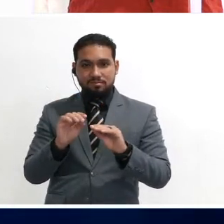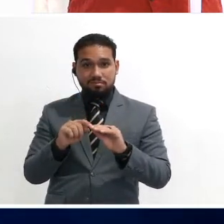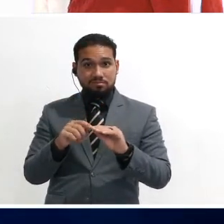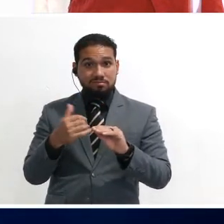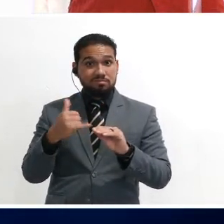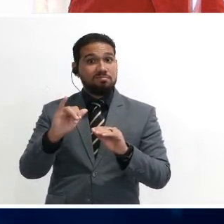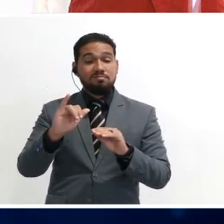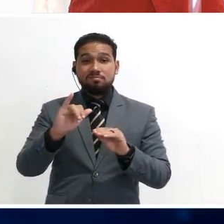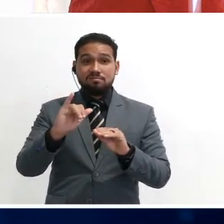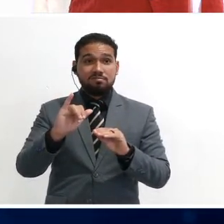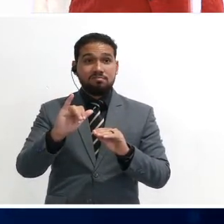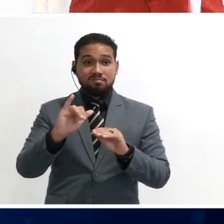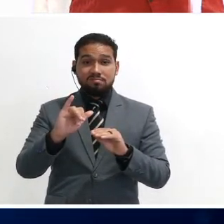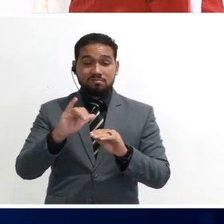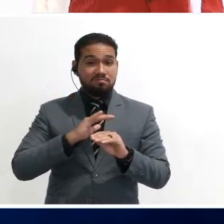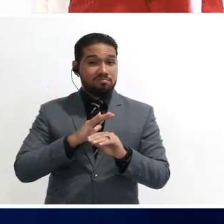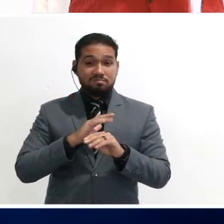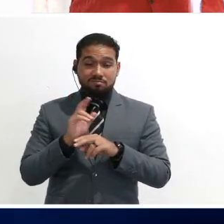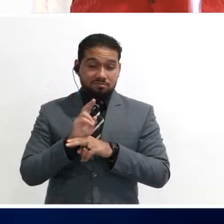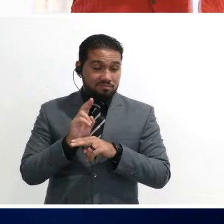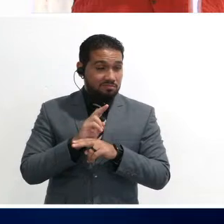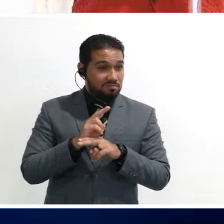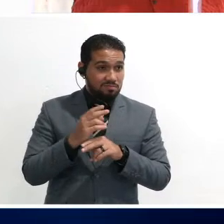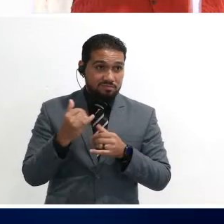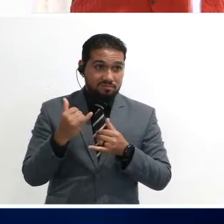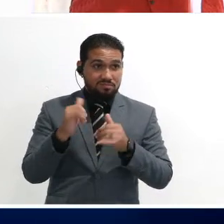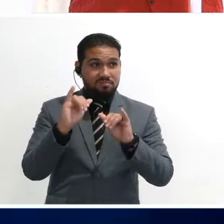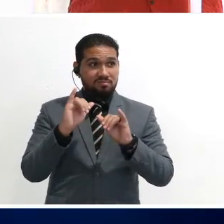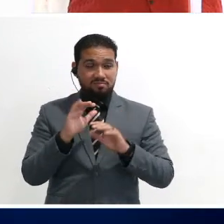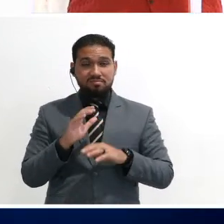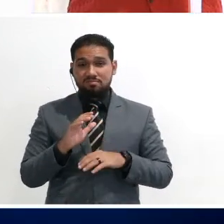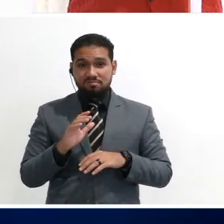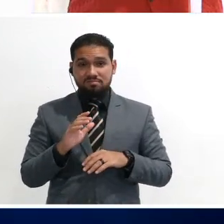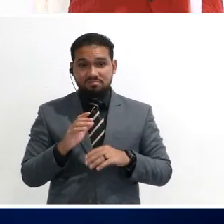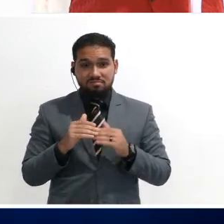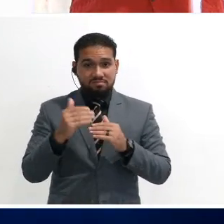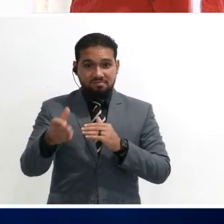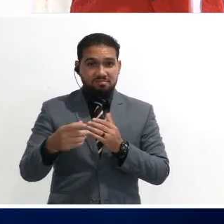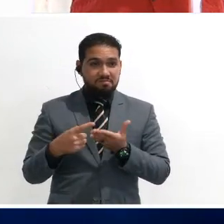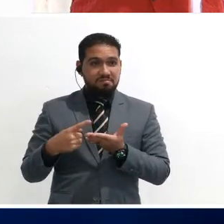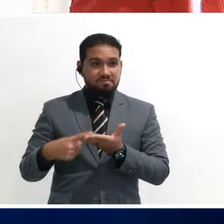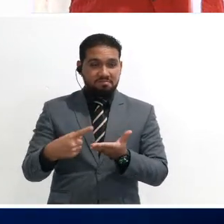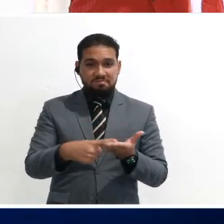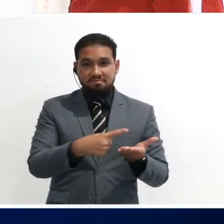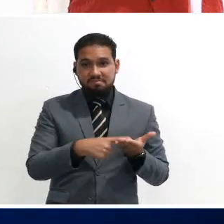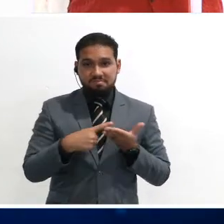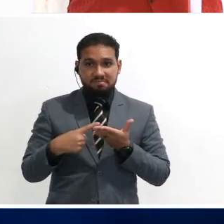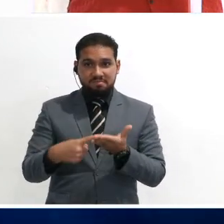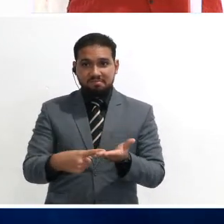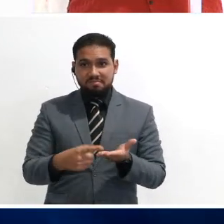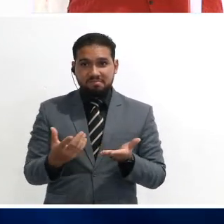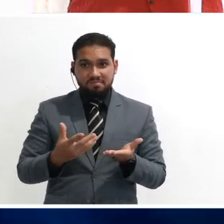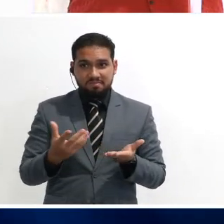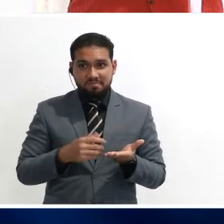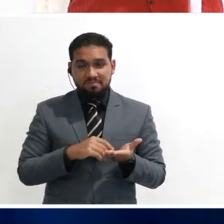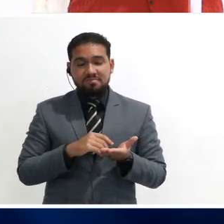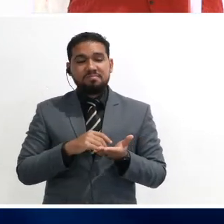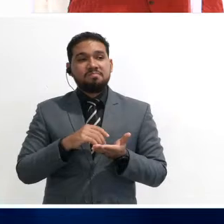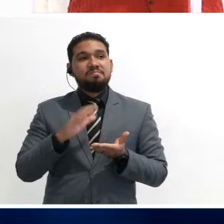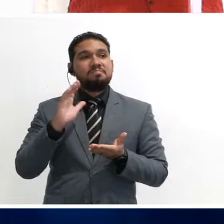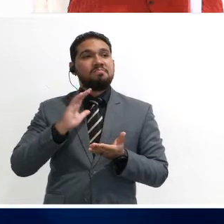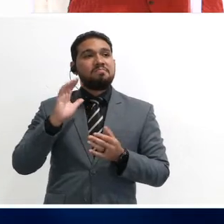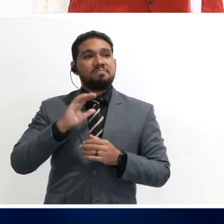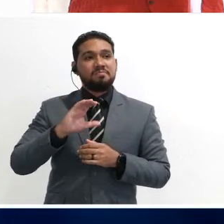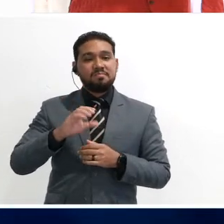because, and we'll talk about this a little bit later, when we talk about things like chiplets and heterogeneous